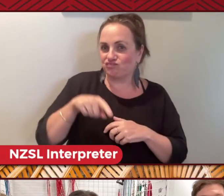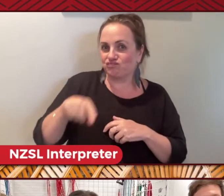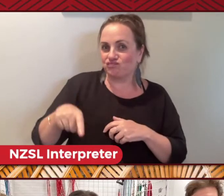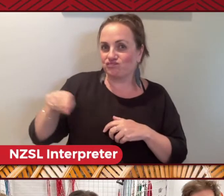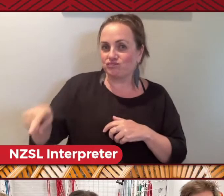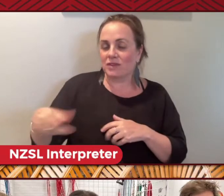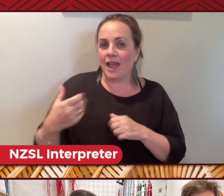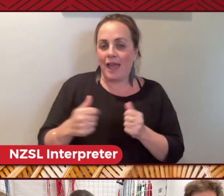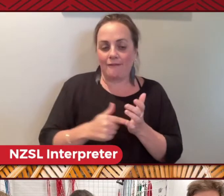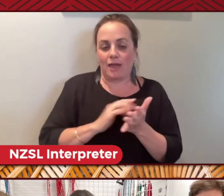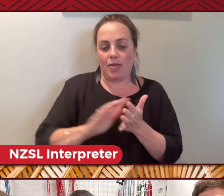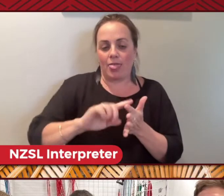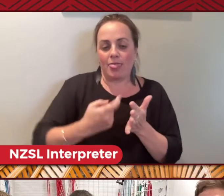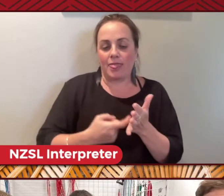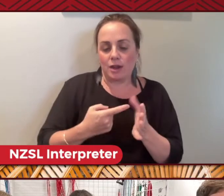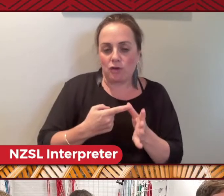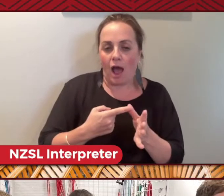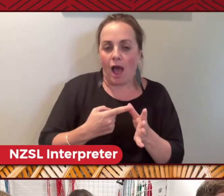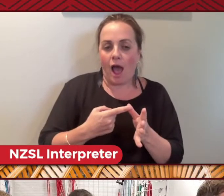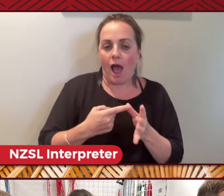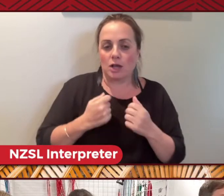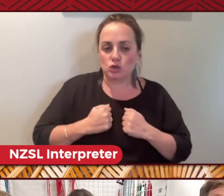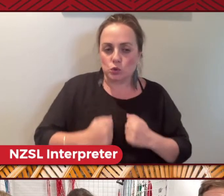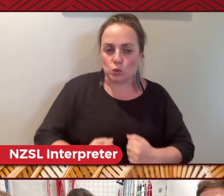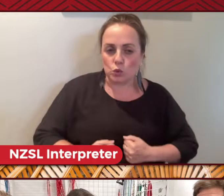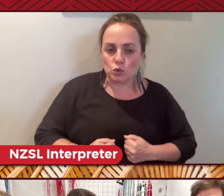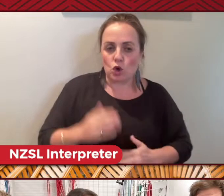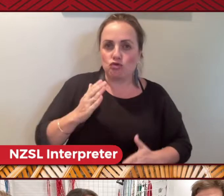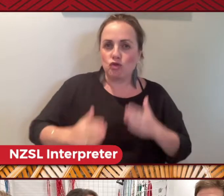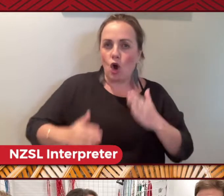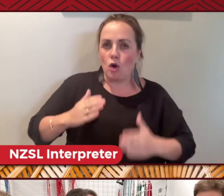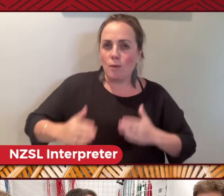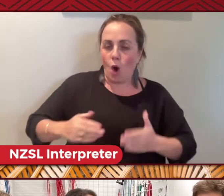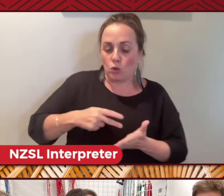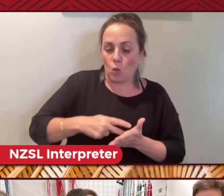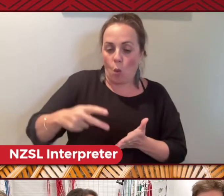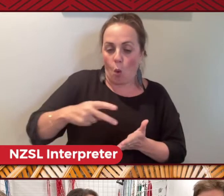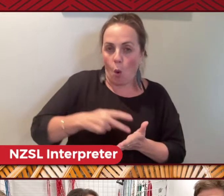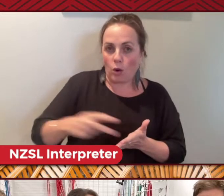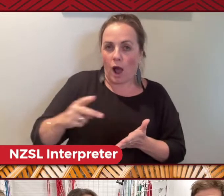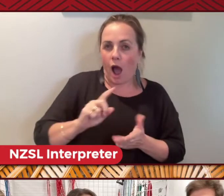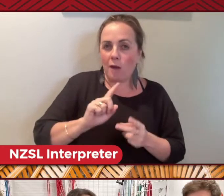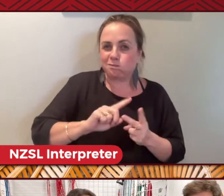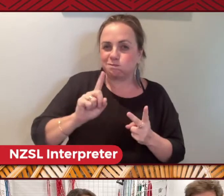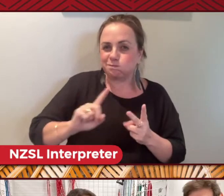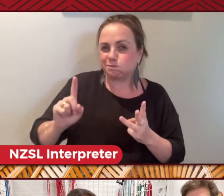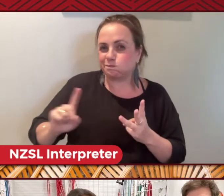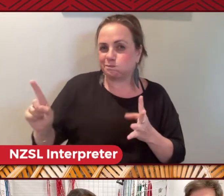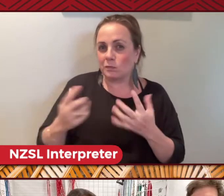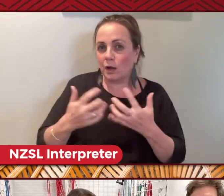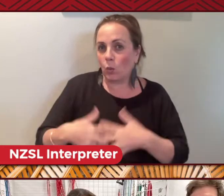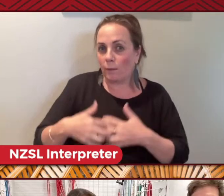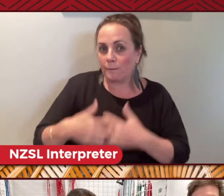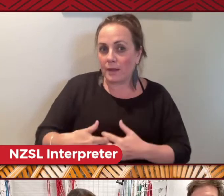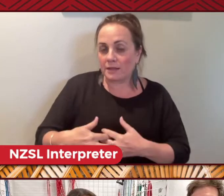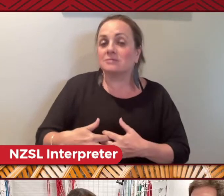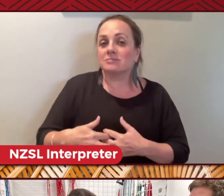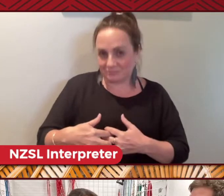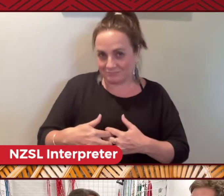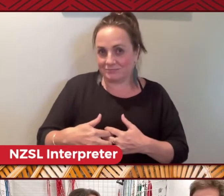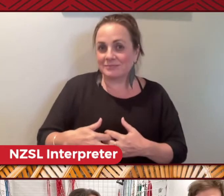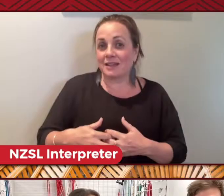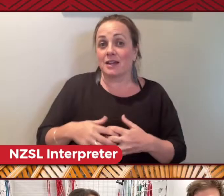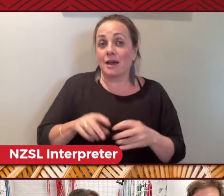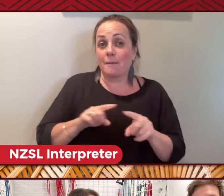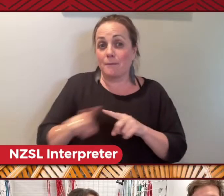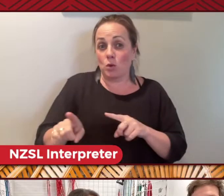TheraSuit, universal exercise unit, robotic walkers. If you take a look around any of the clinics, all that equipment's probably come from my idea.